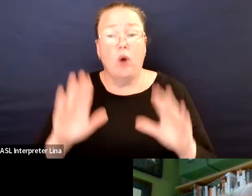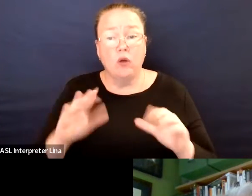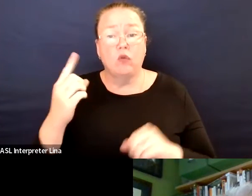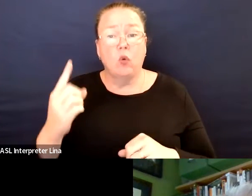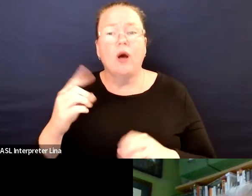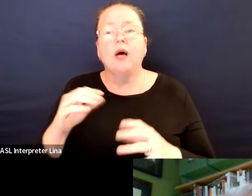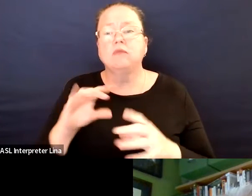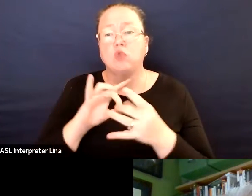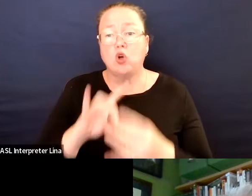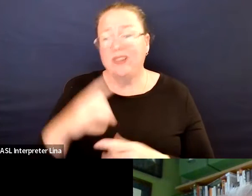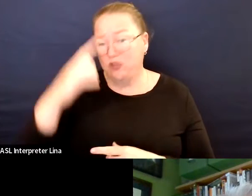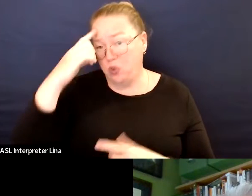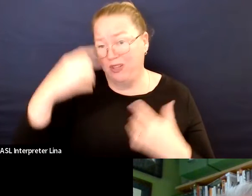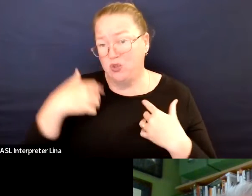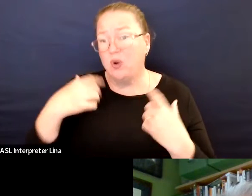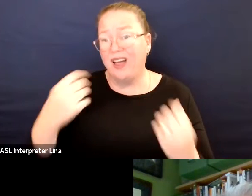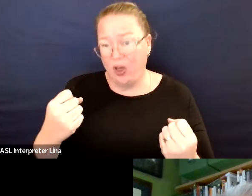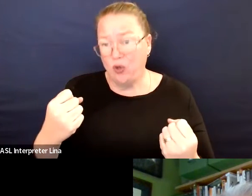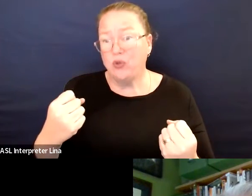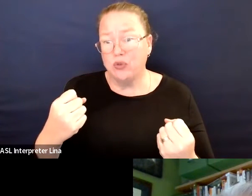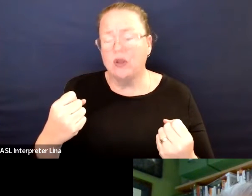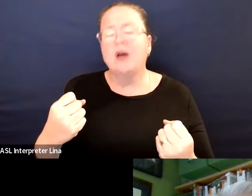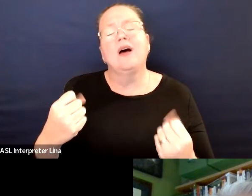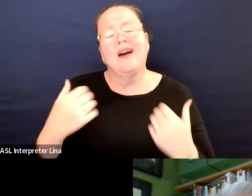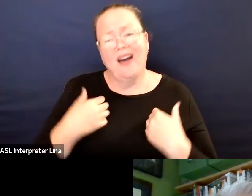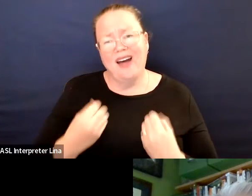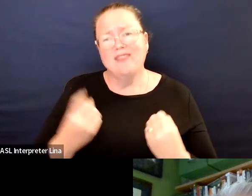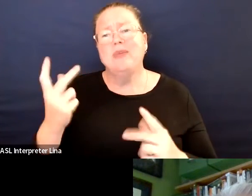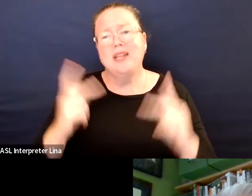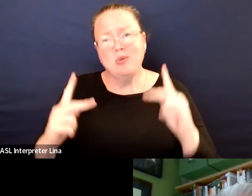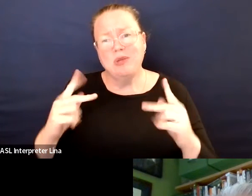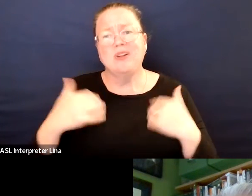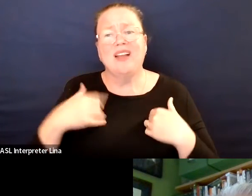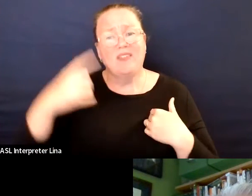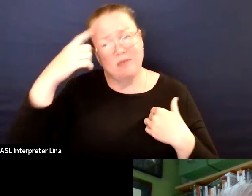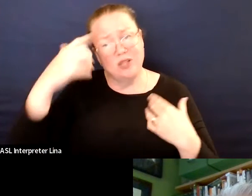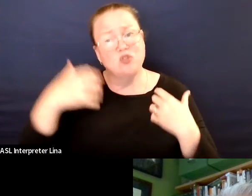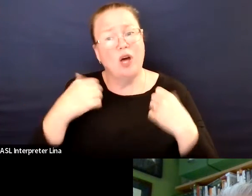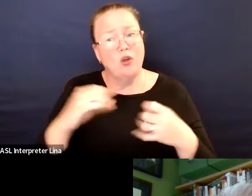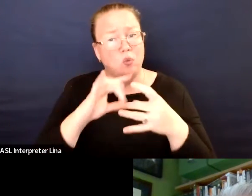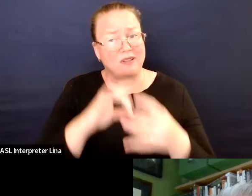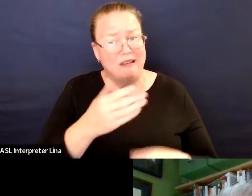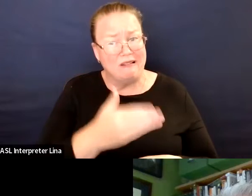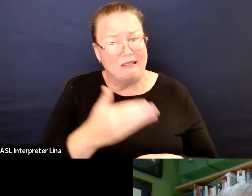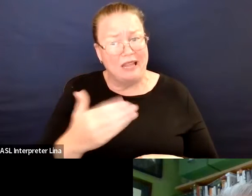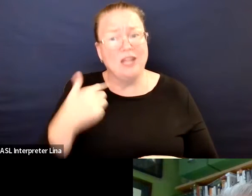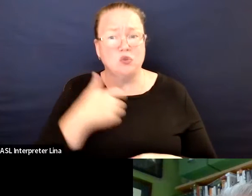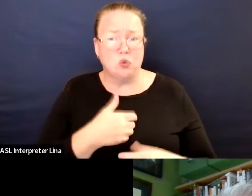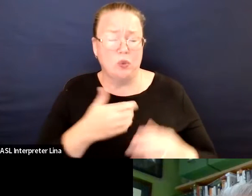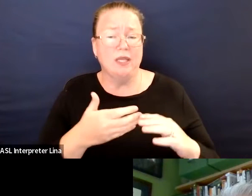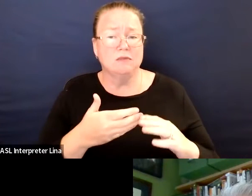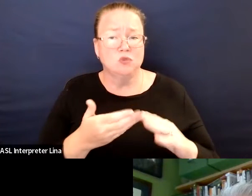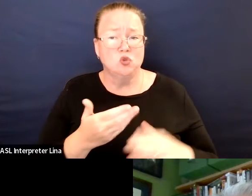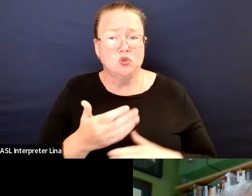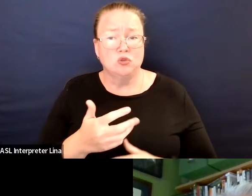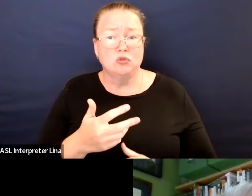mental health, because we transport a number of persons with mental health. We are actually a crisis